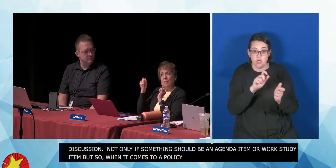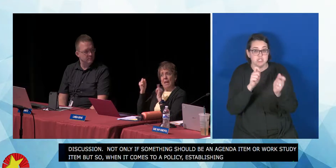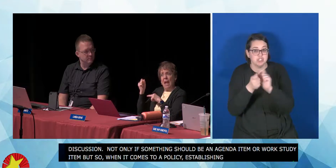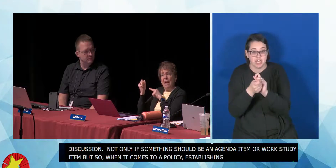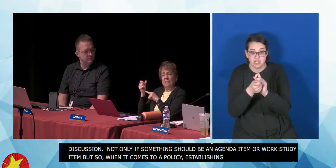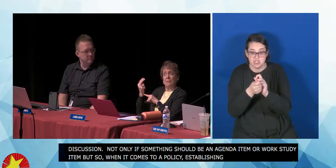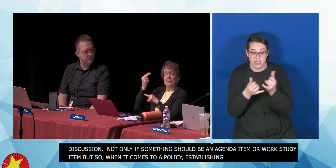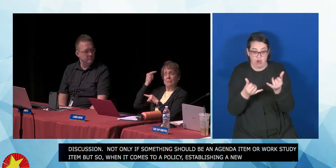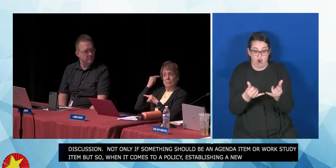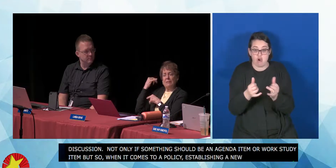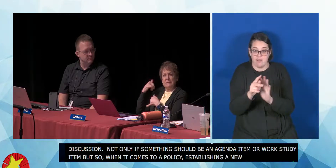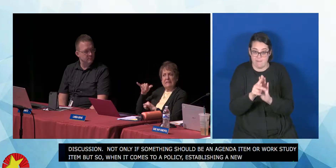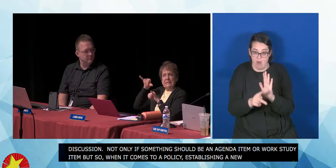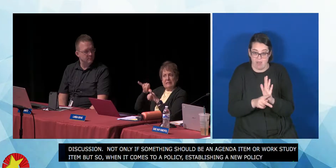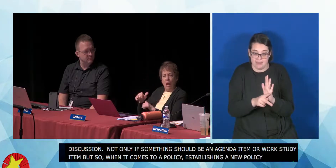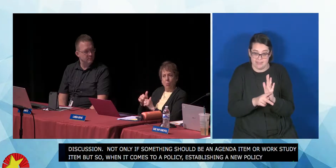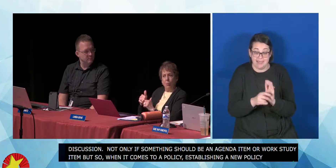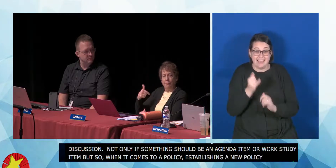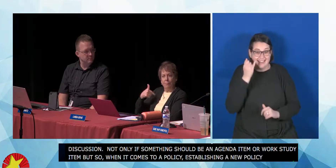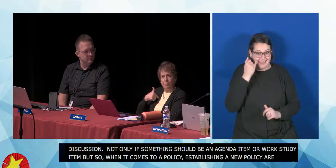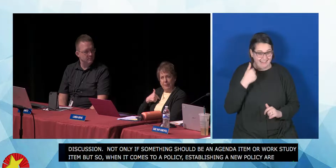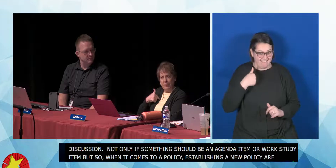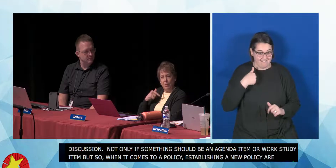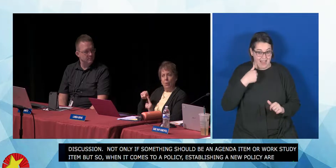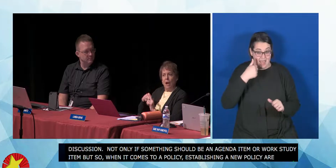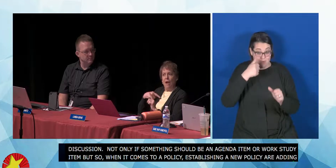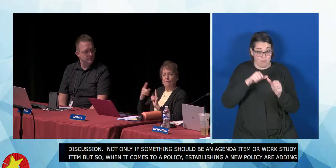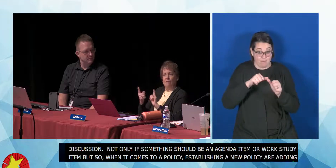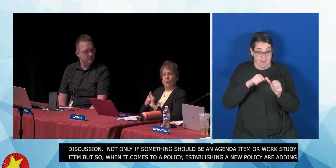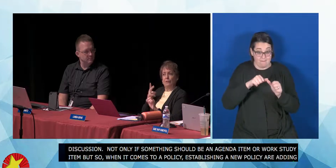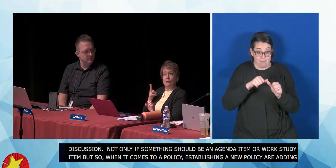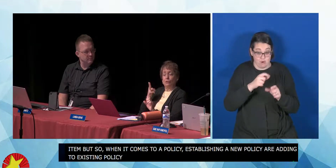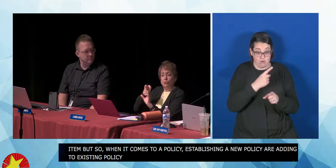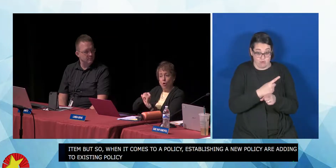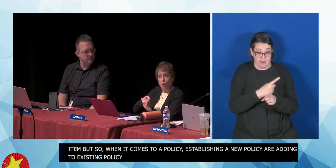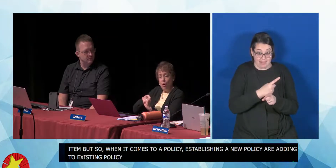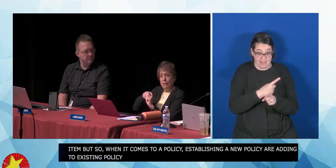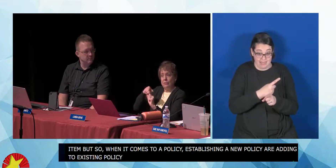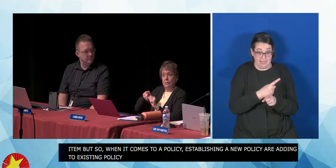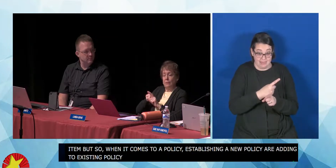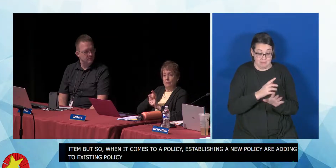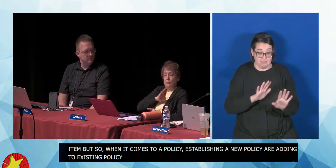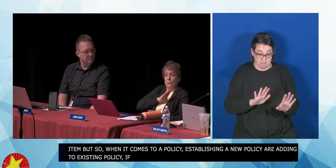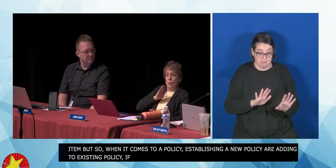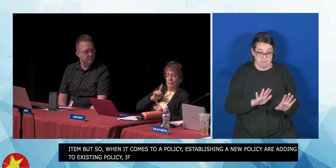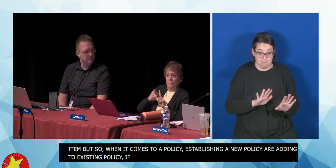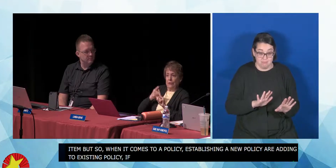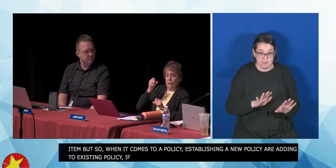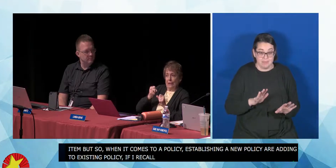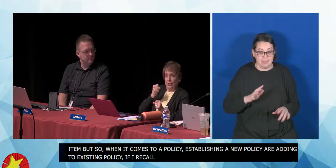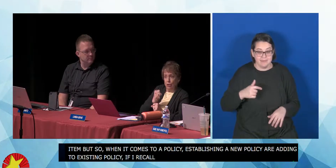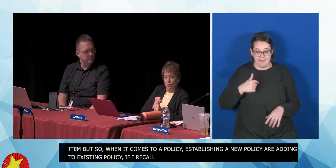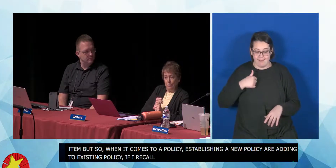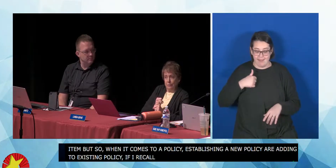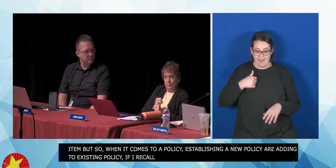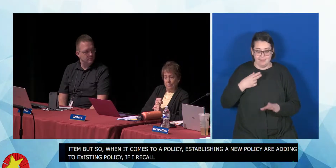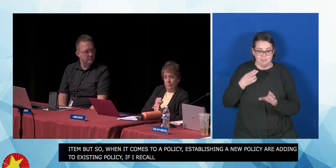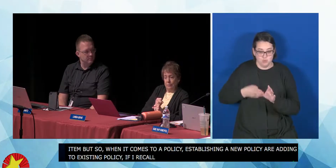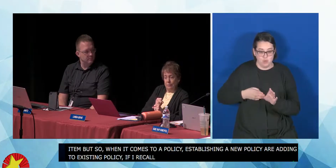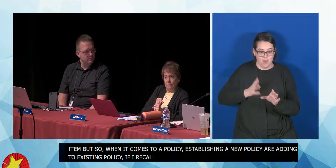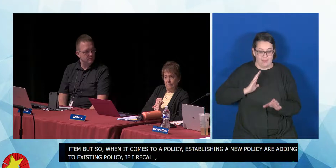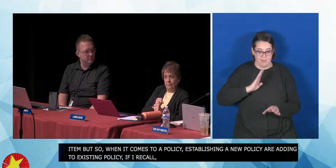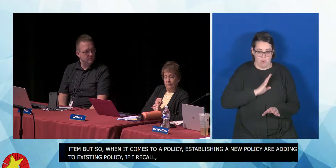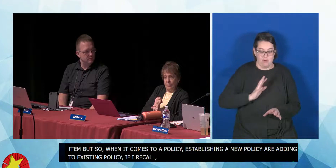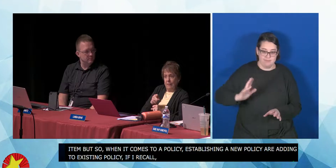policy, if I recall, and if this is a memory that has stayed with me from when I first joined the board, my